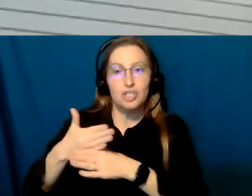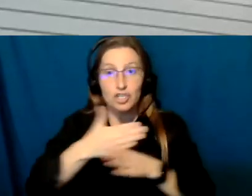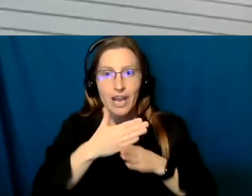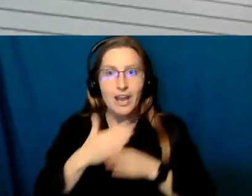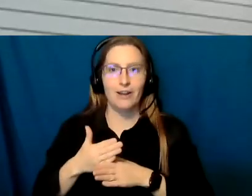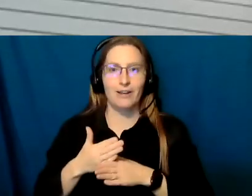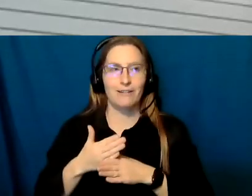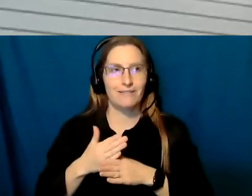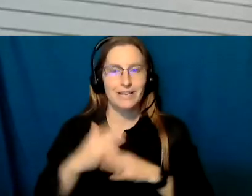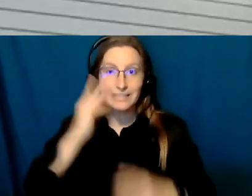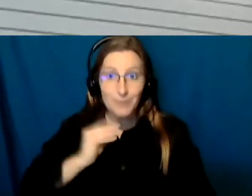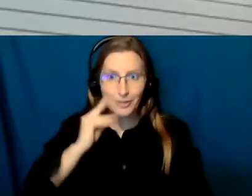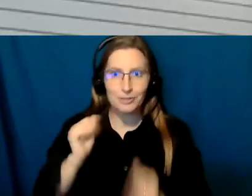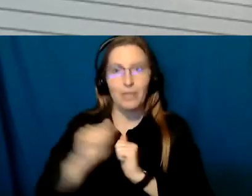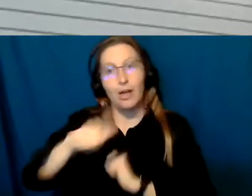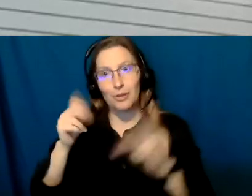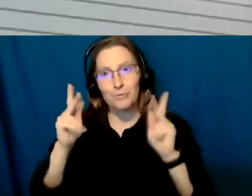similarities with someone else.